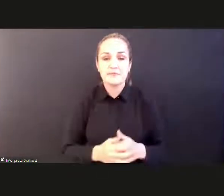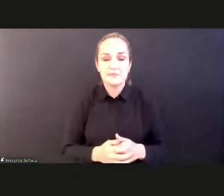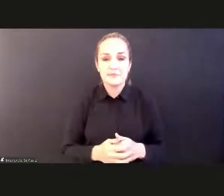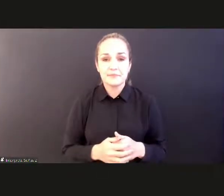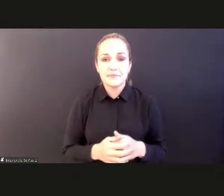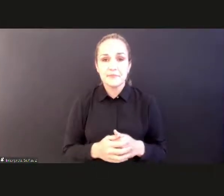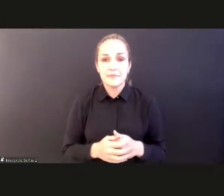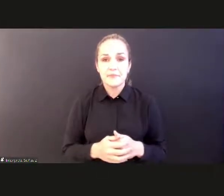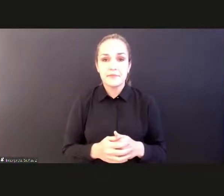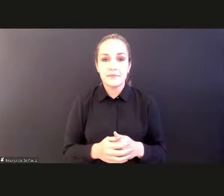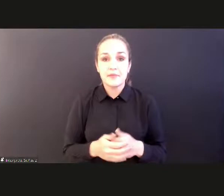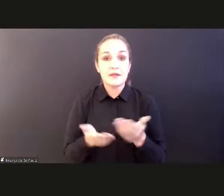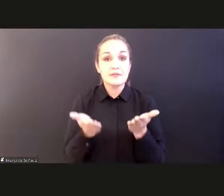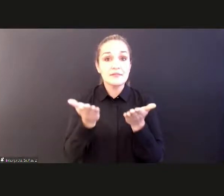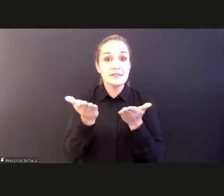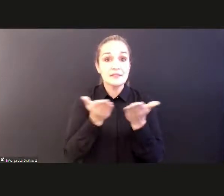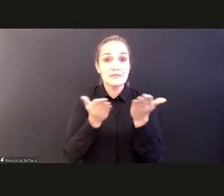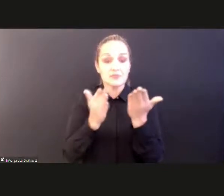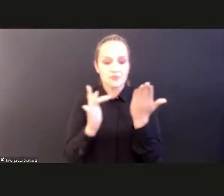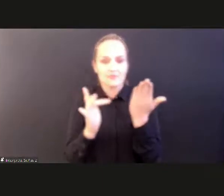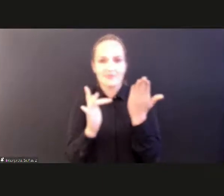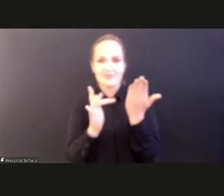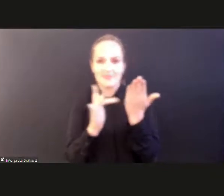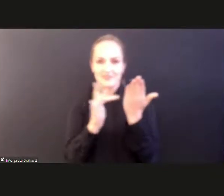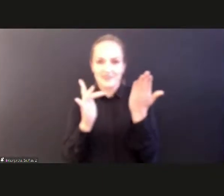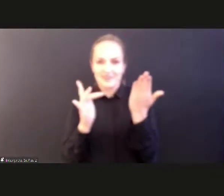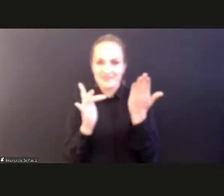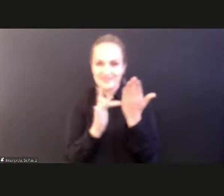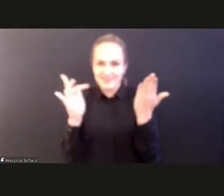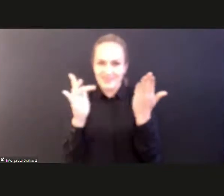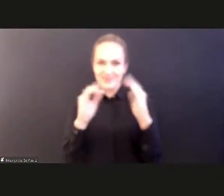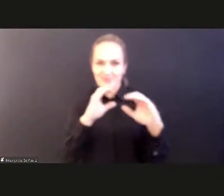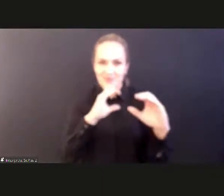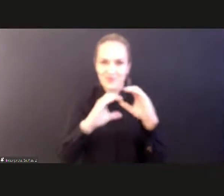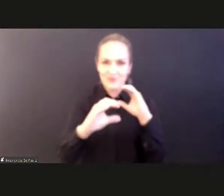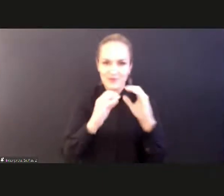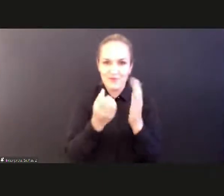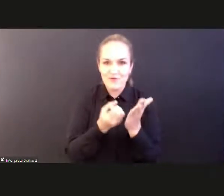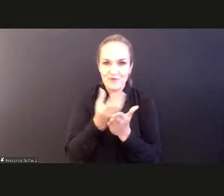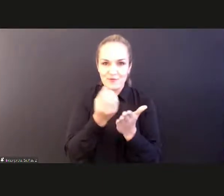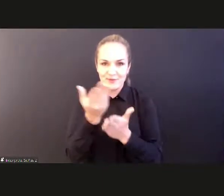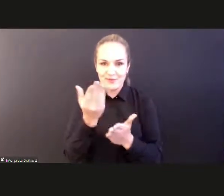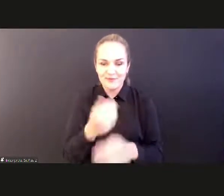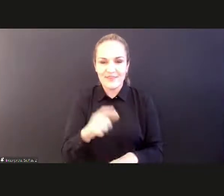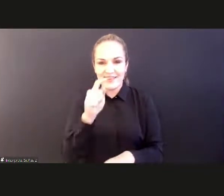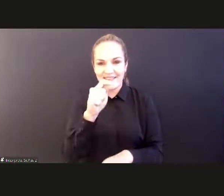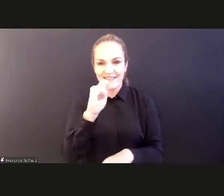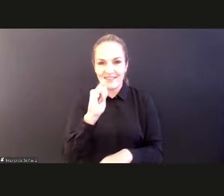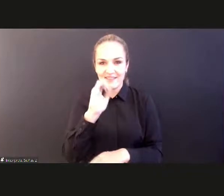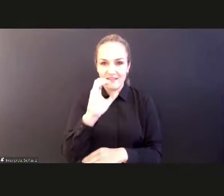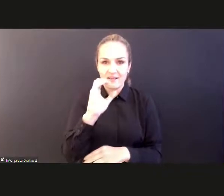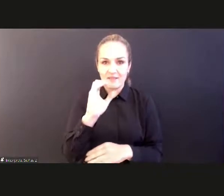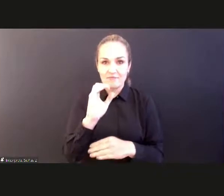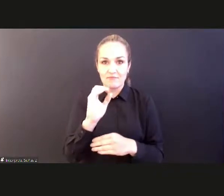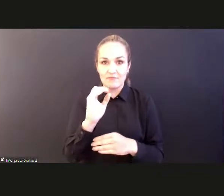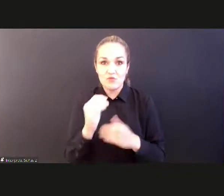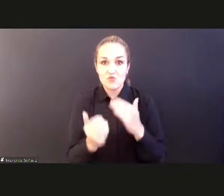technologies or modern services have accelerated their growth during